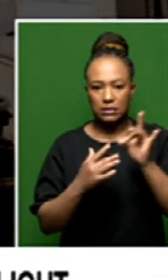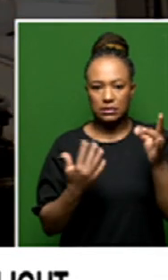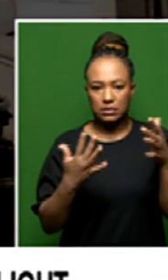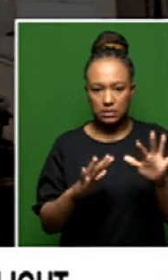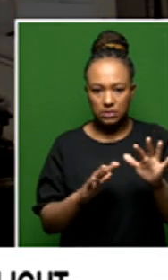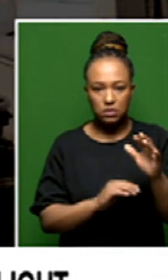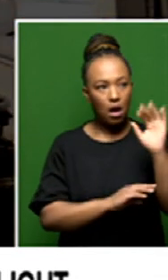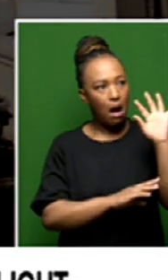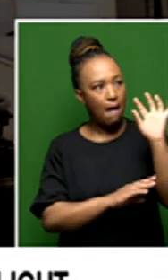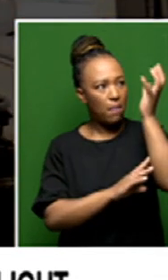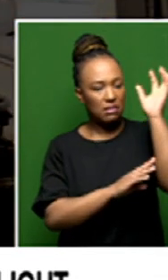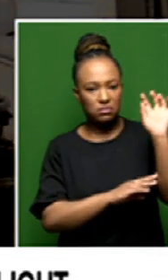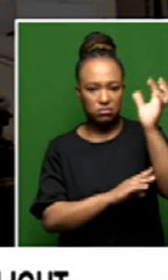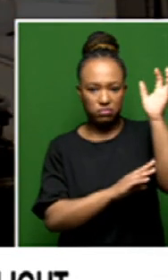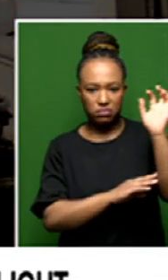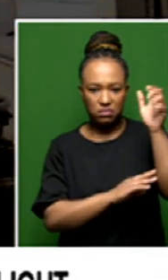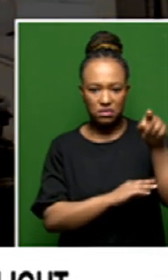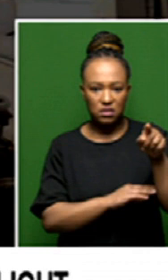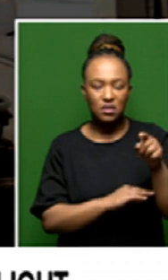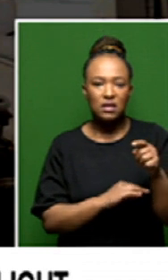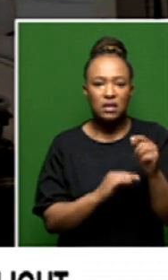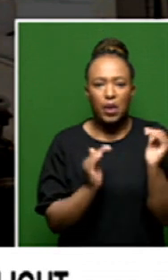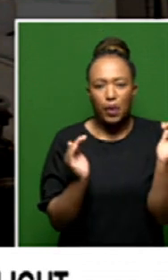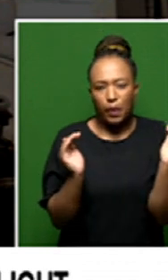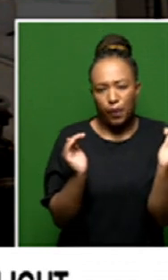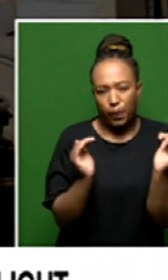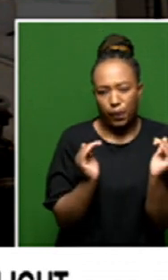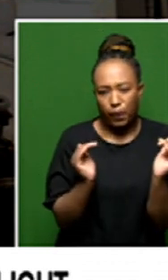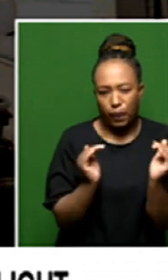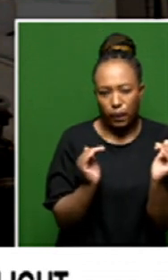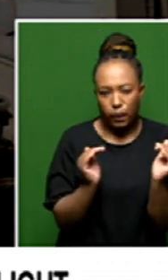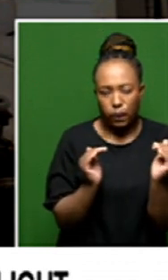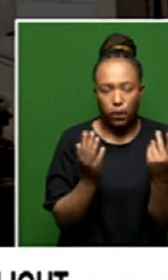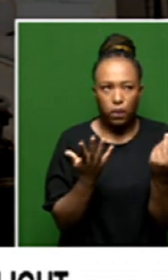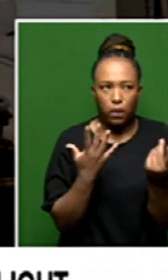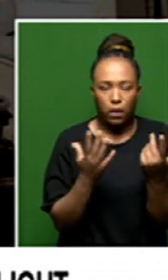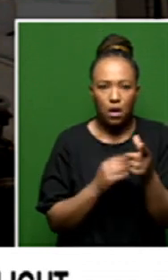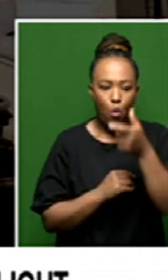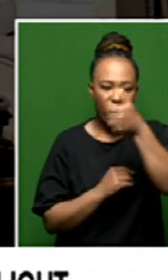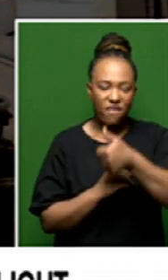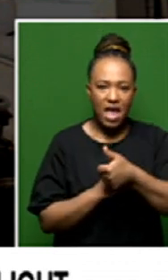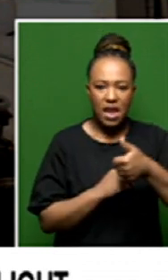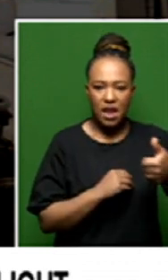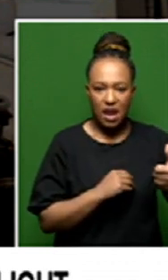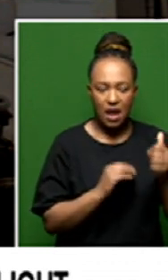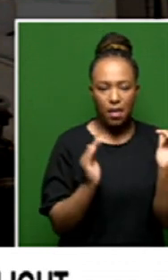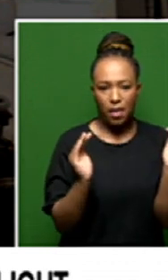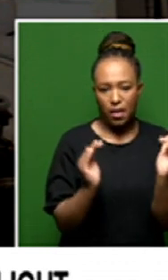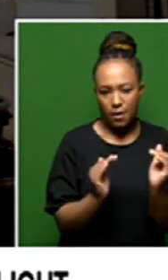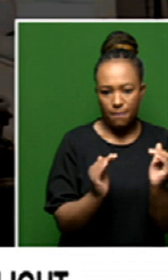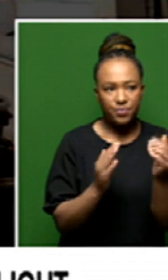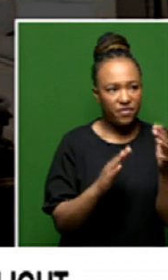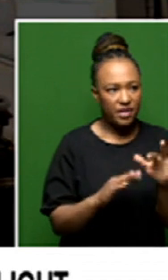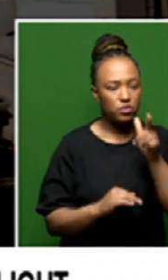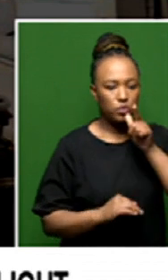The ambulance was no bigger than a small van, and we were